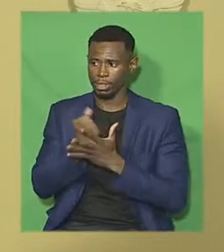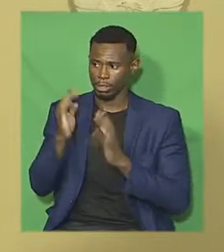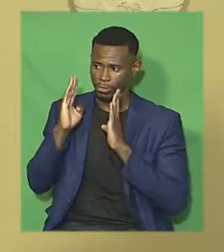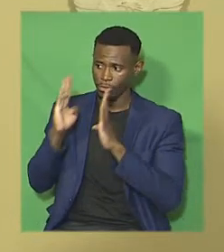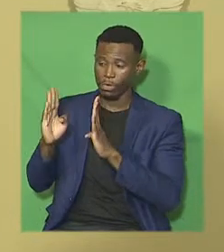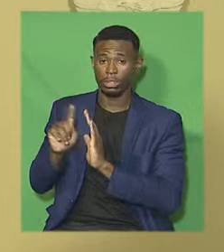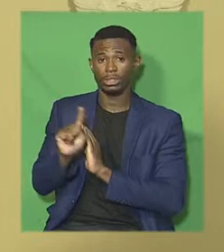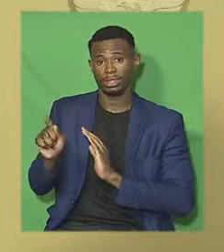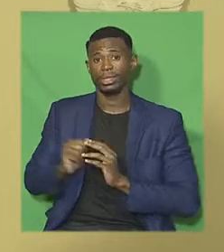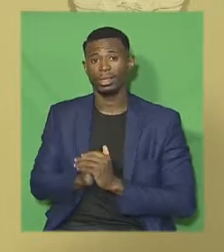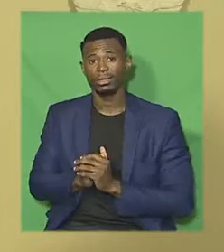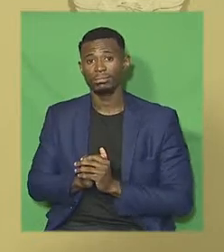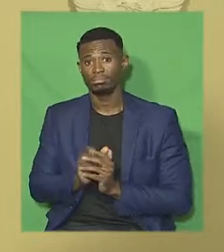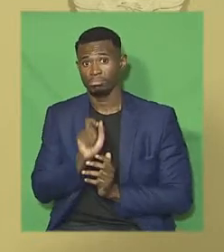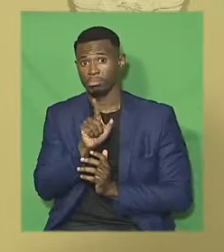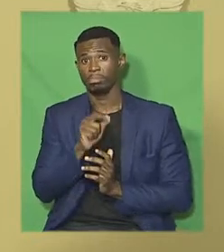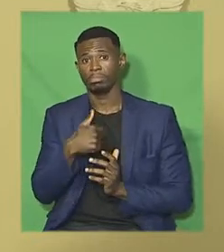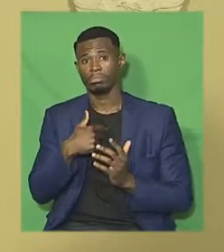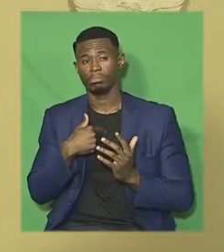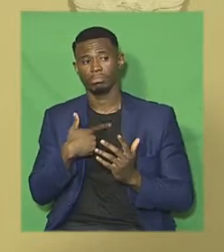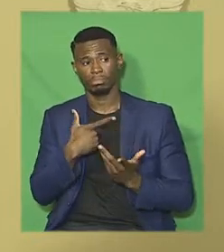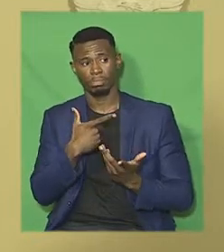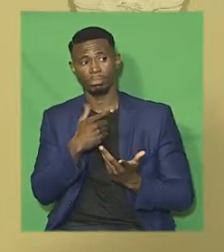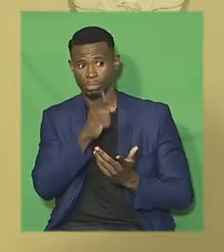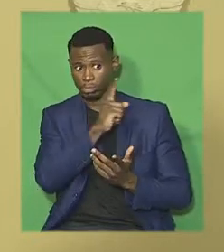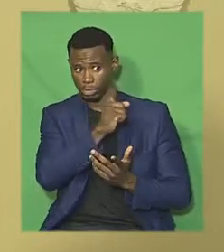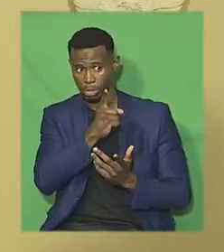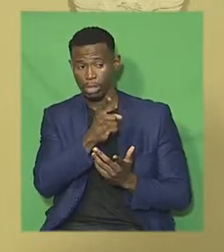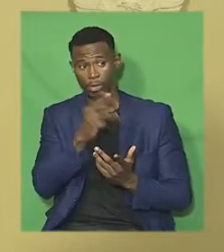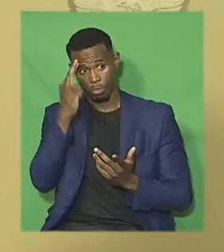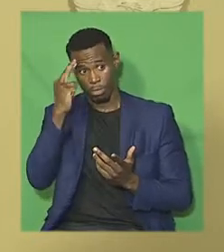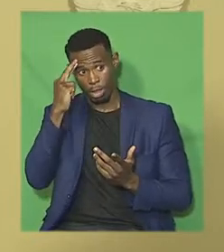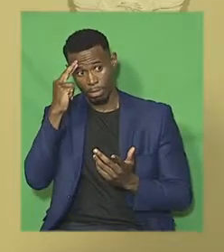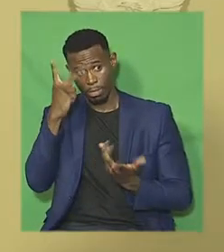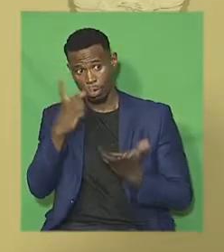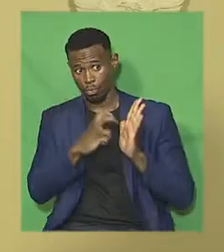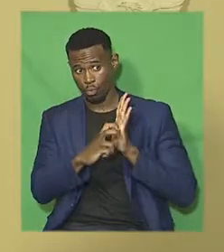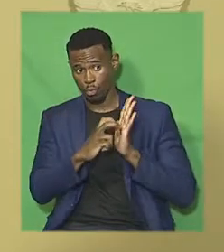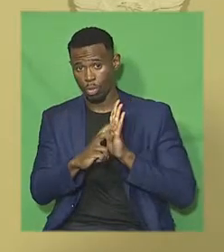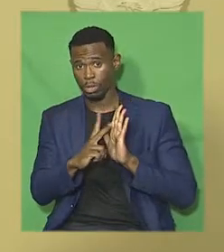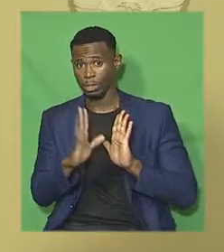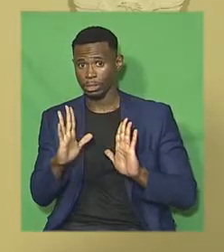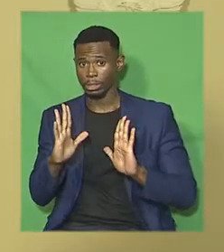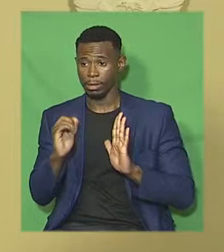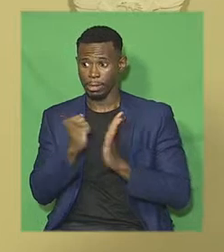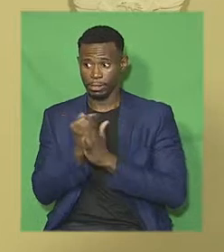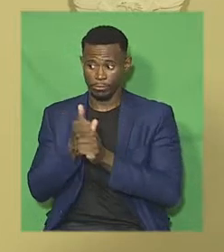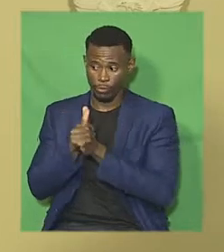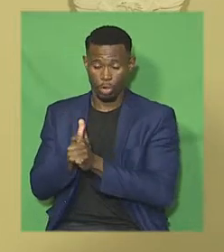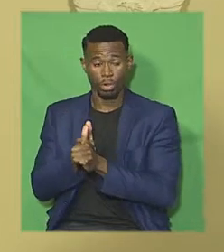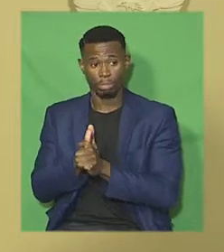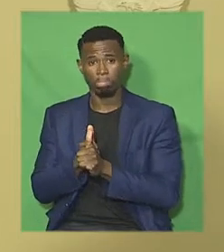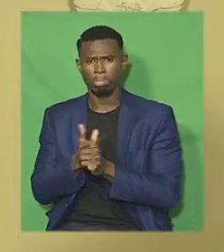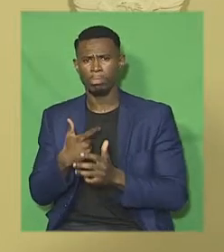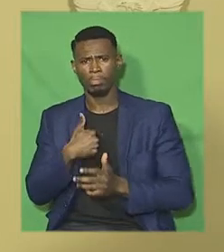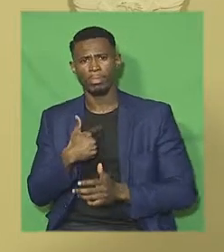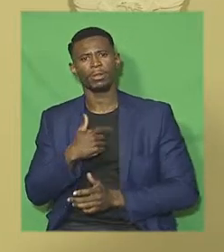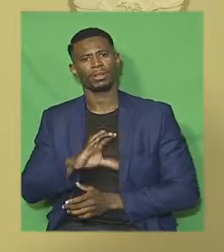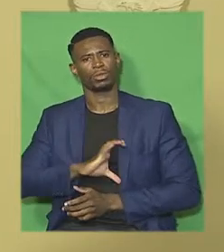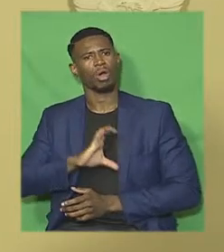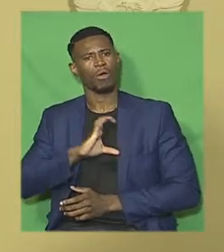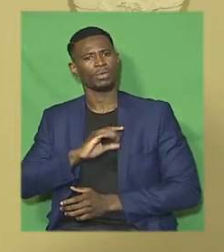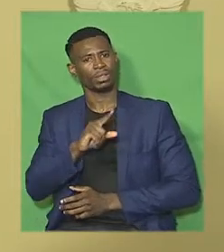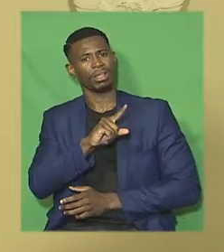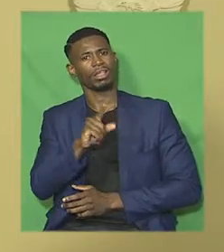This is the standard that I will hold them accountable to, and I have full confidence that they